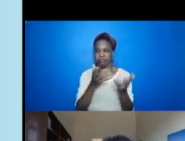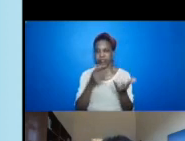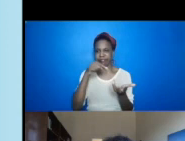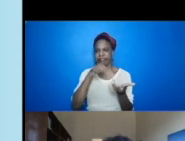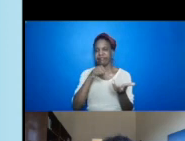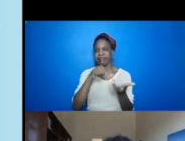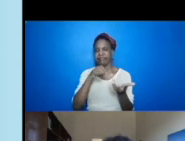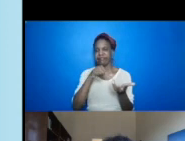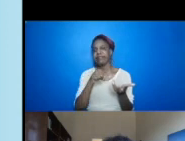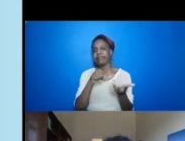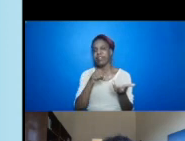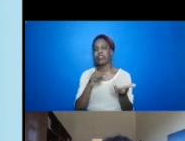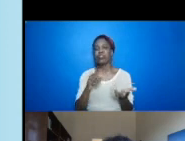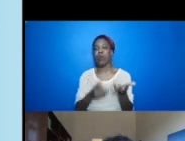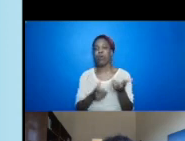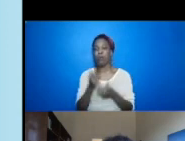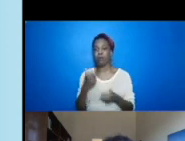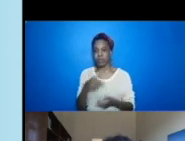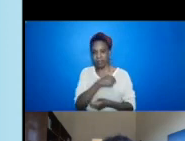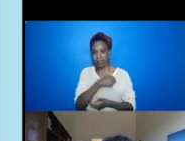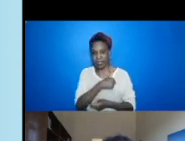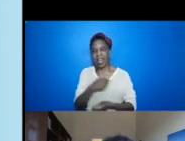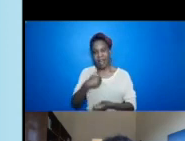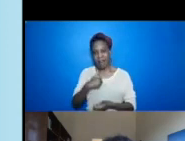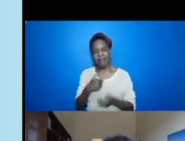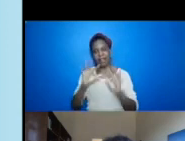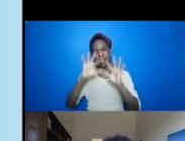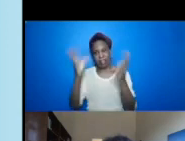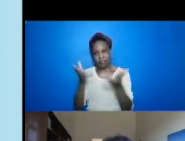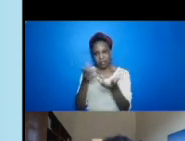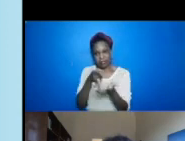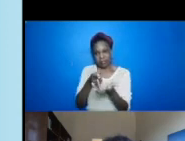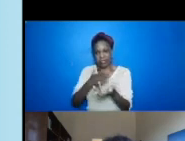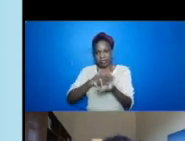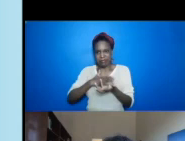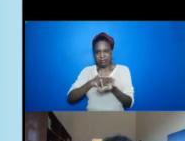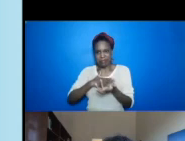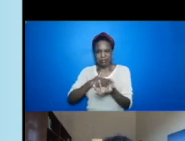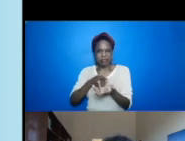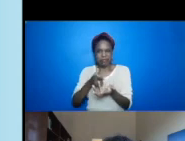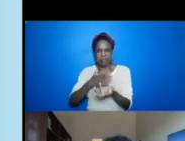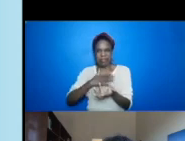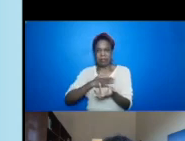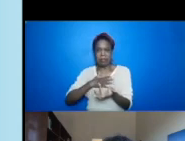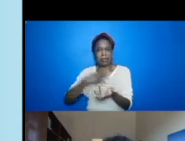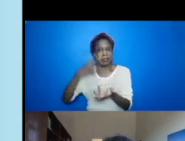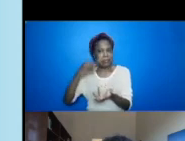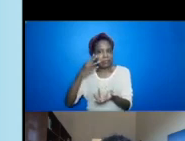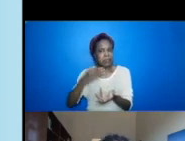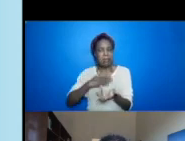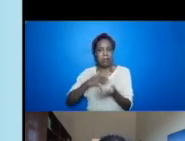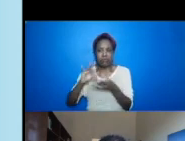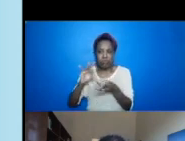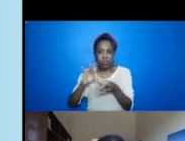that we have were narratives that were given to us. And so we don't really question the way that those narratives are held together. We just tell